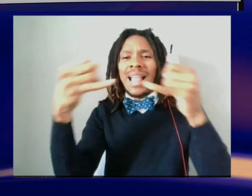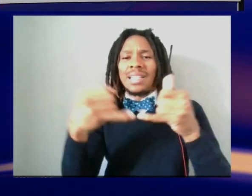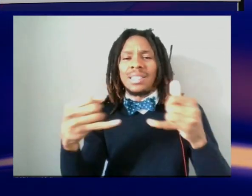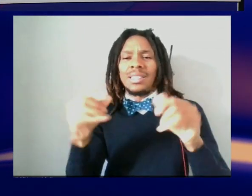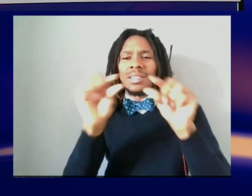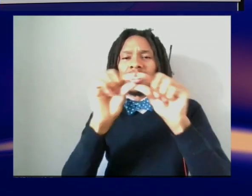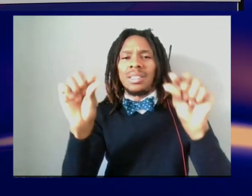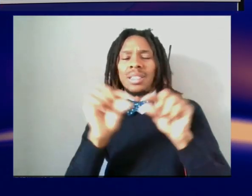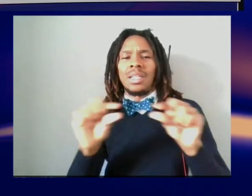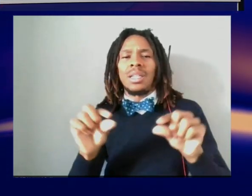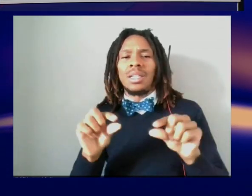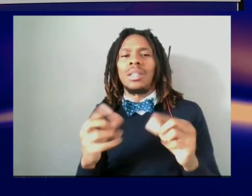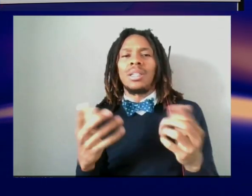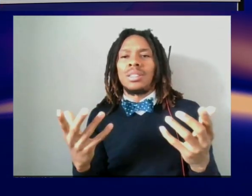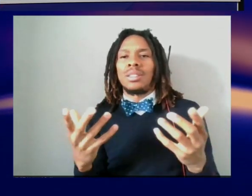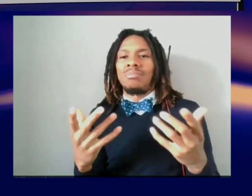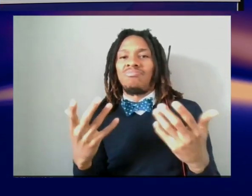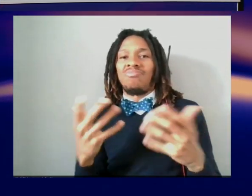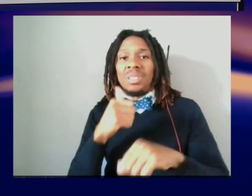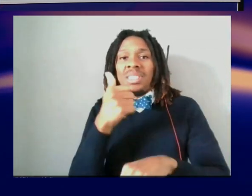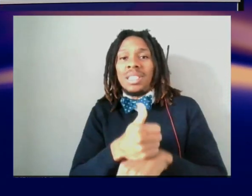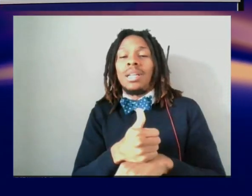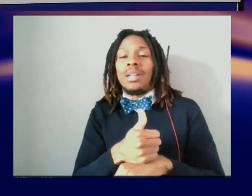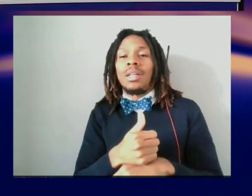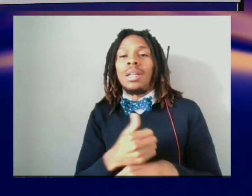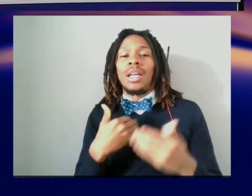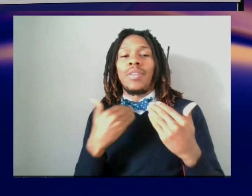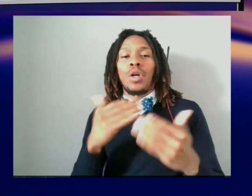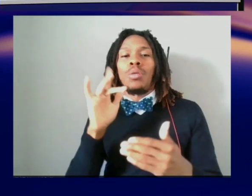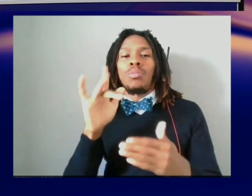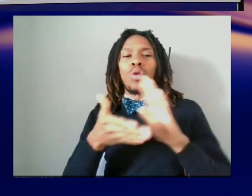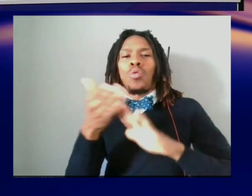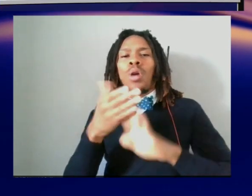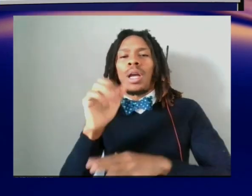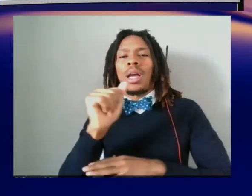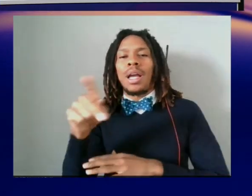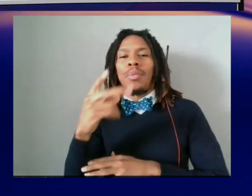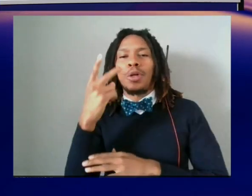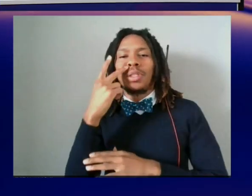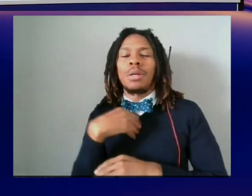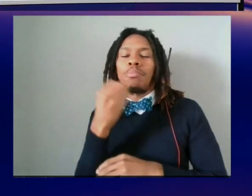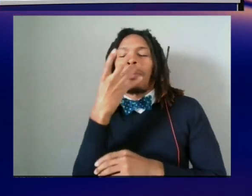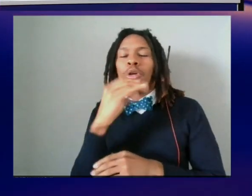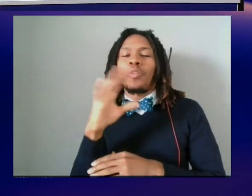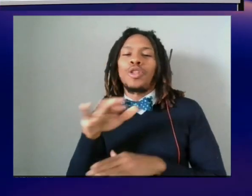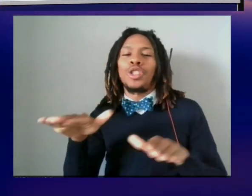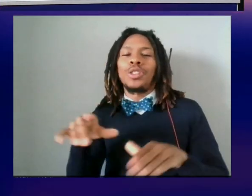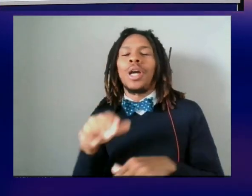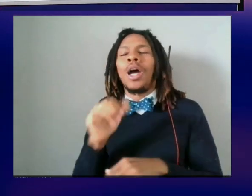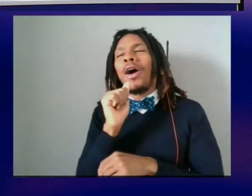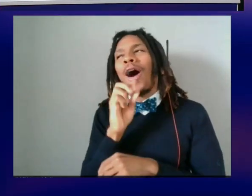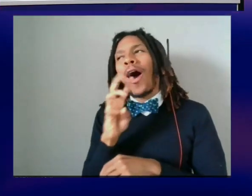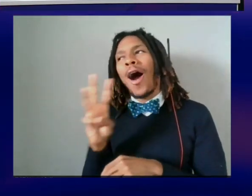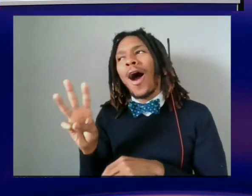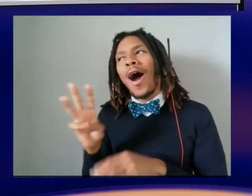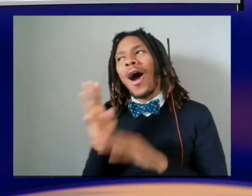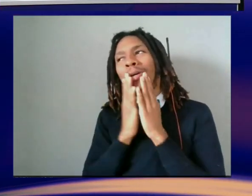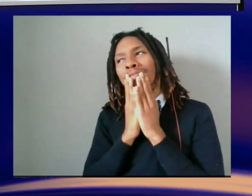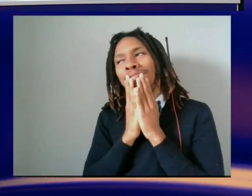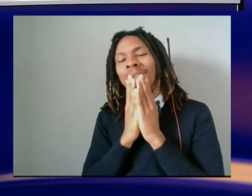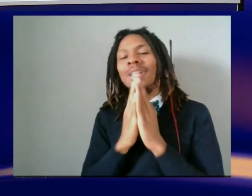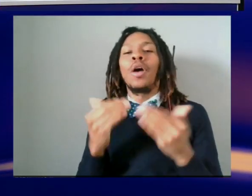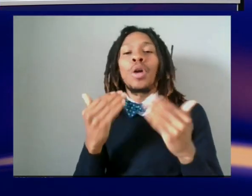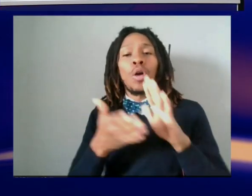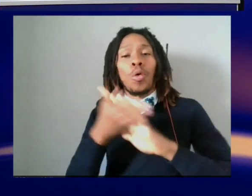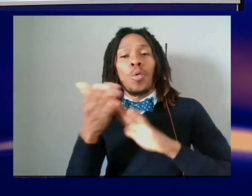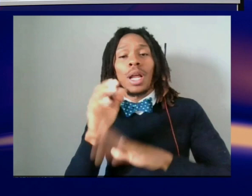we're pretty much set. So if I go ahead and run my app, and you can see my beautiful children right there. If we go ahead and run the app,